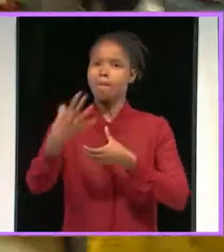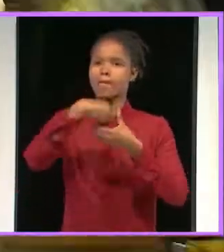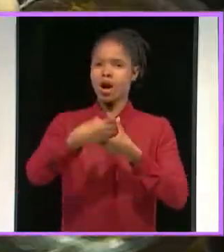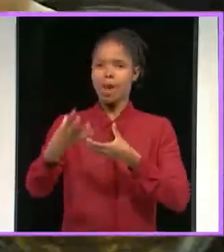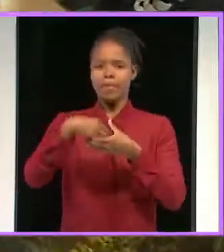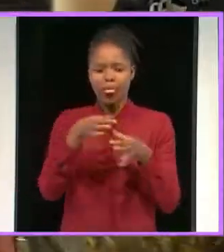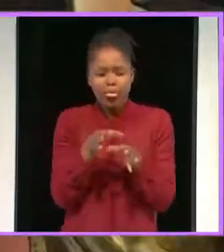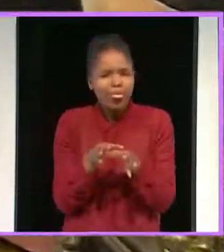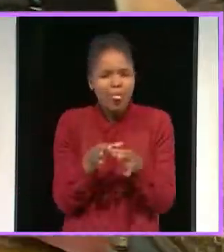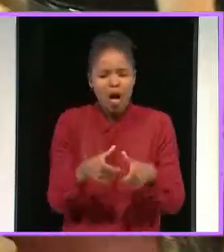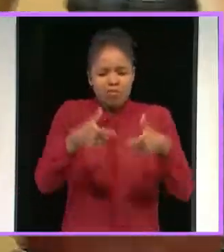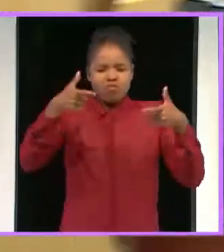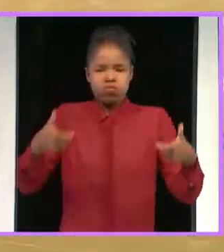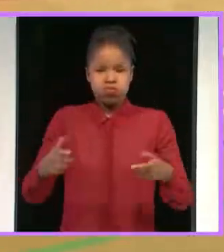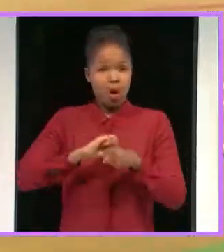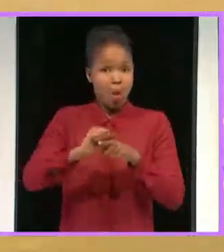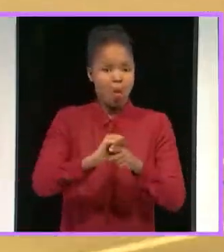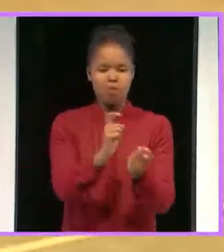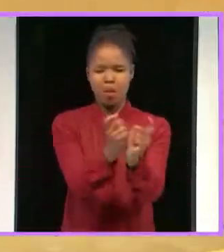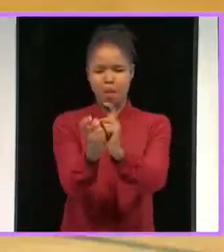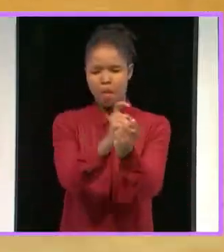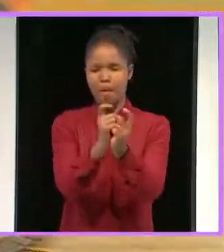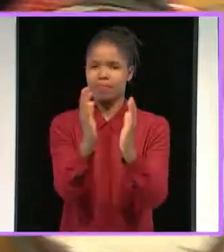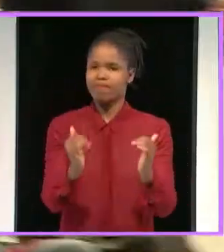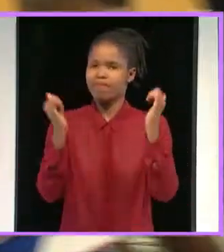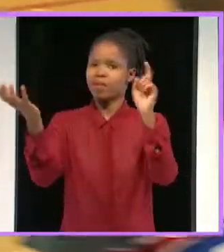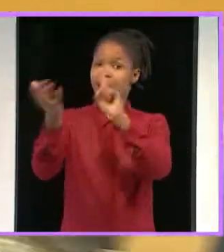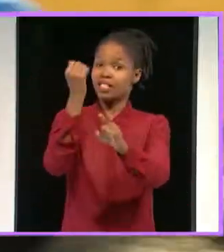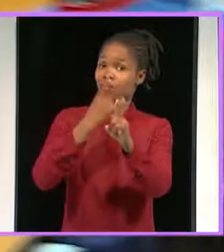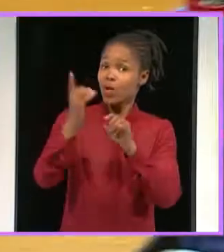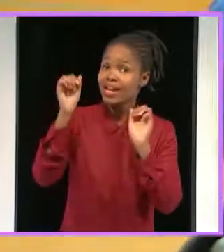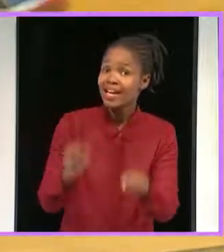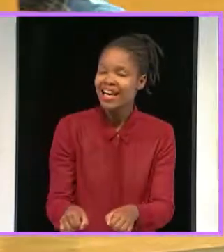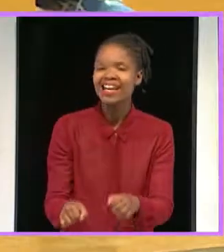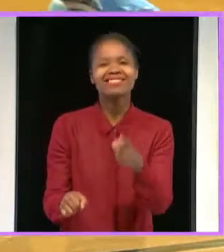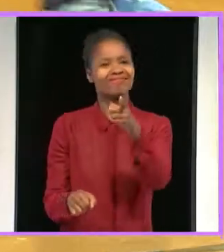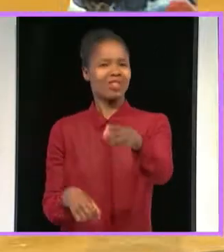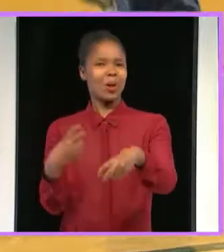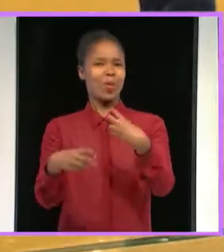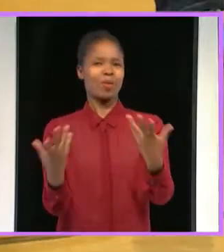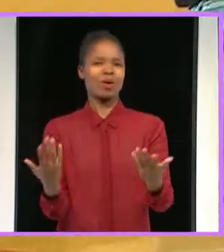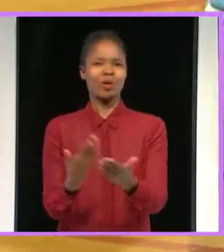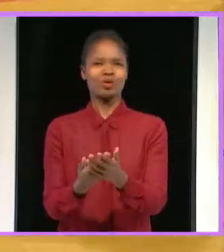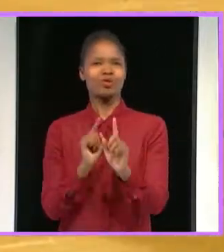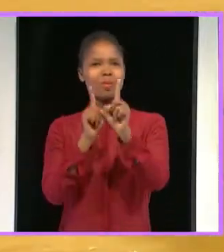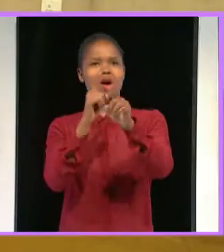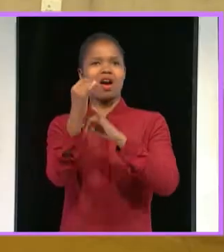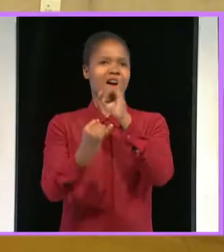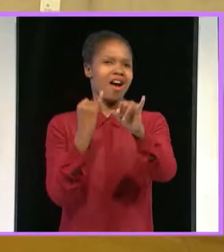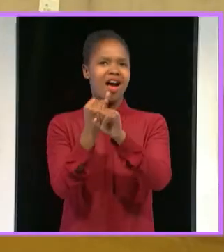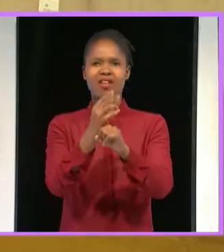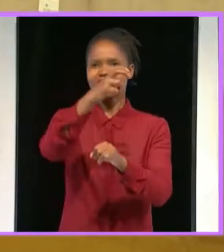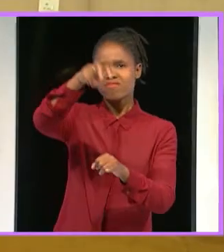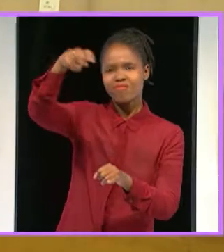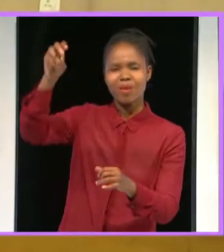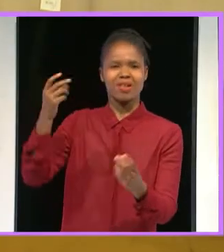have, you know, high quality tournaments and games against each other. But again, without without going overseas, without playing in those